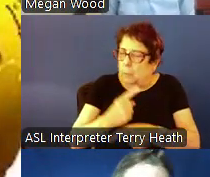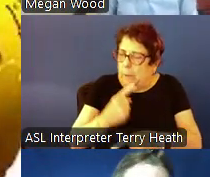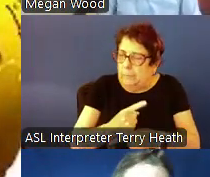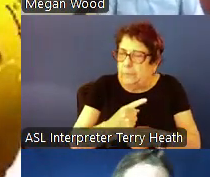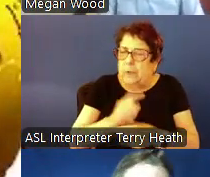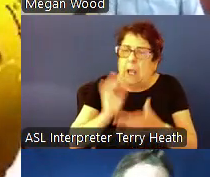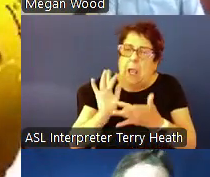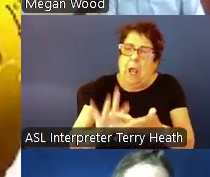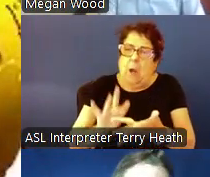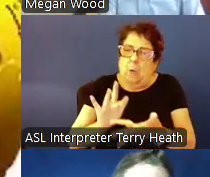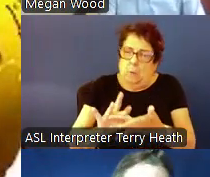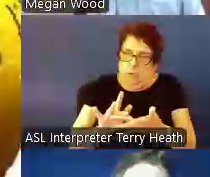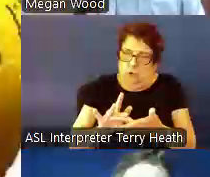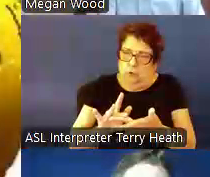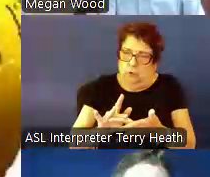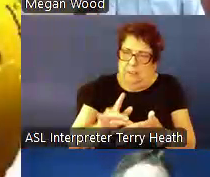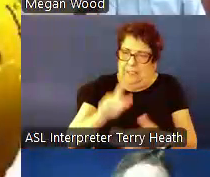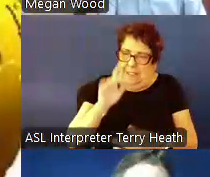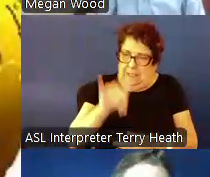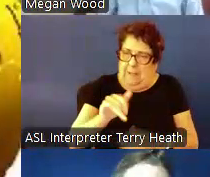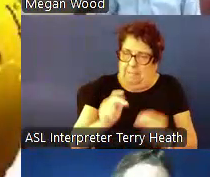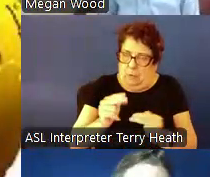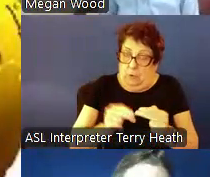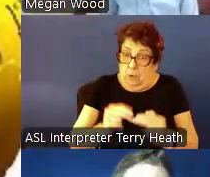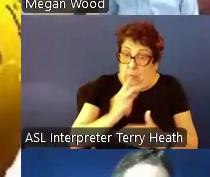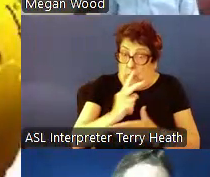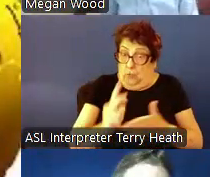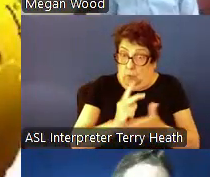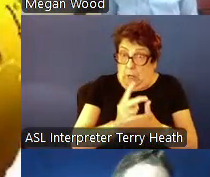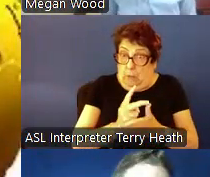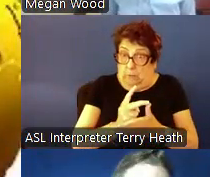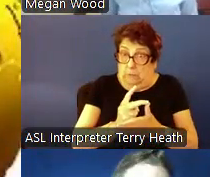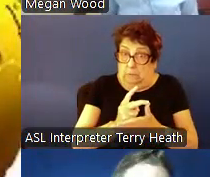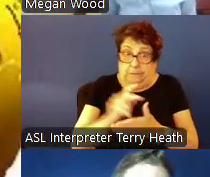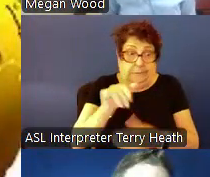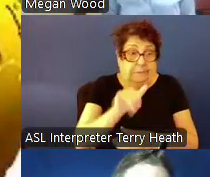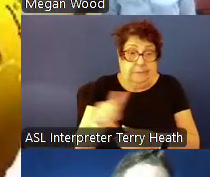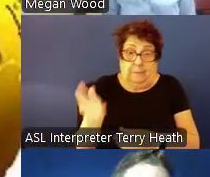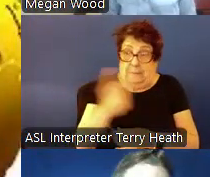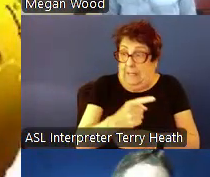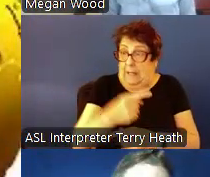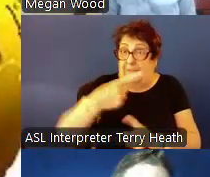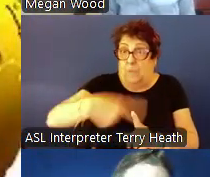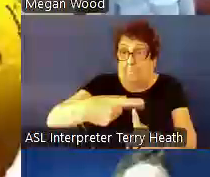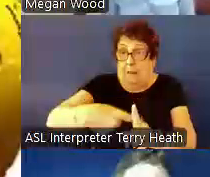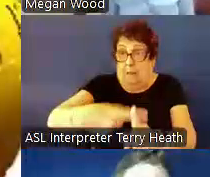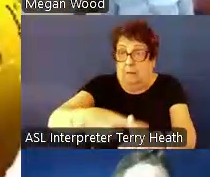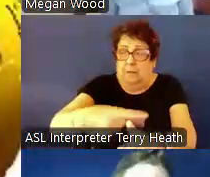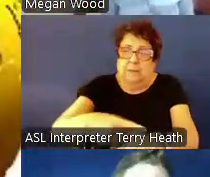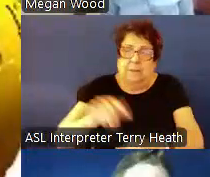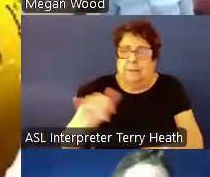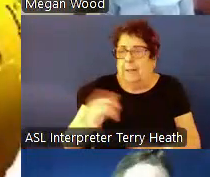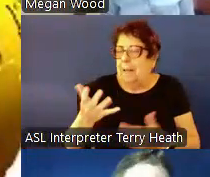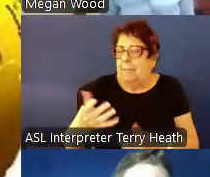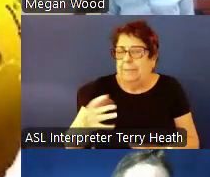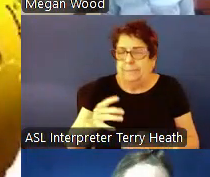for 2 hours on the same day every month. So it's like the fourth Tuesday every month. And those residents are used to us